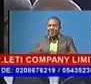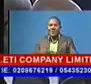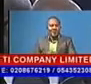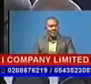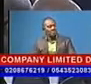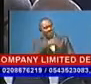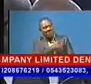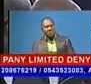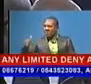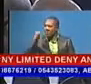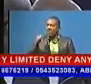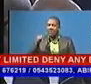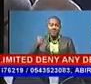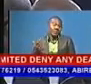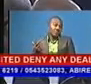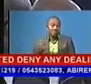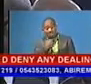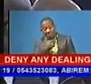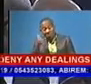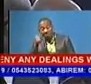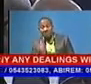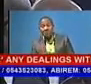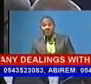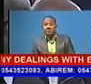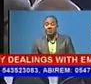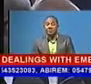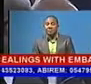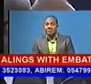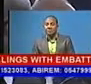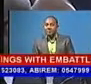that opportunity was denied him. This